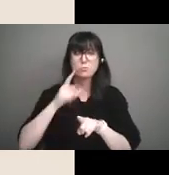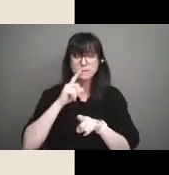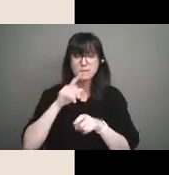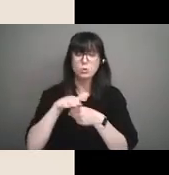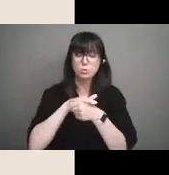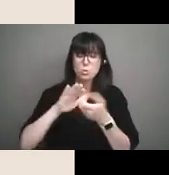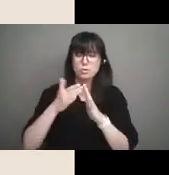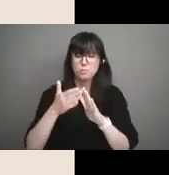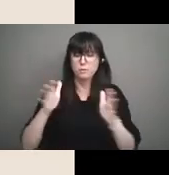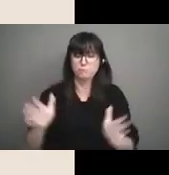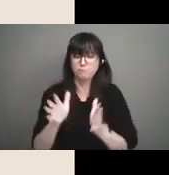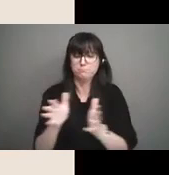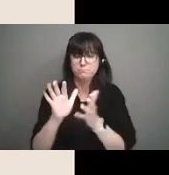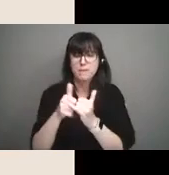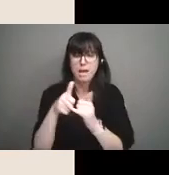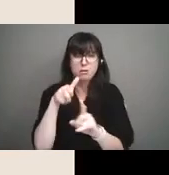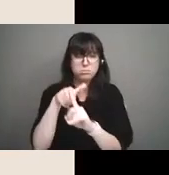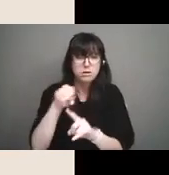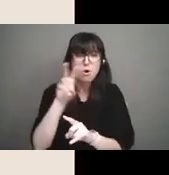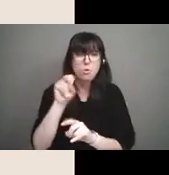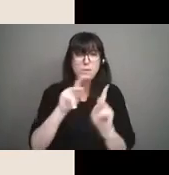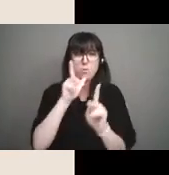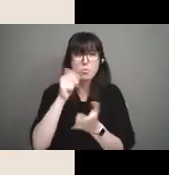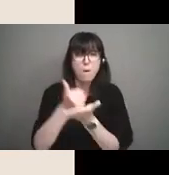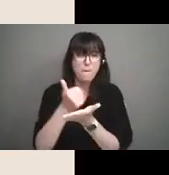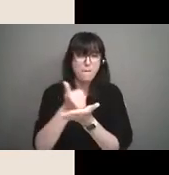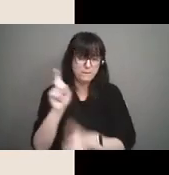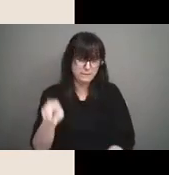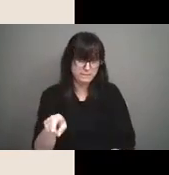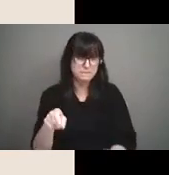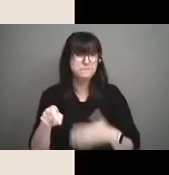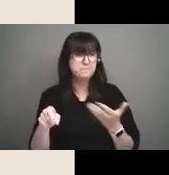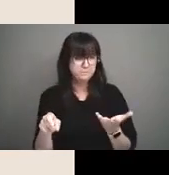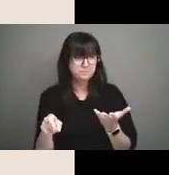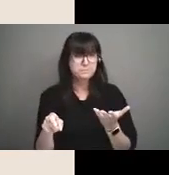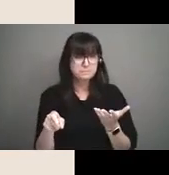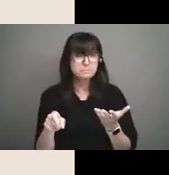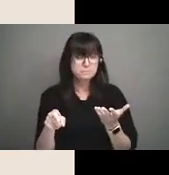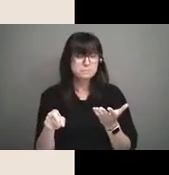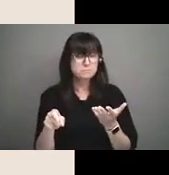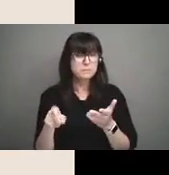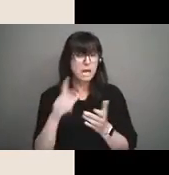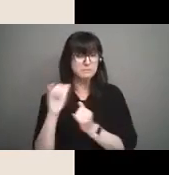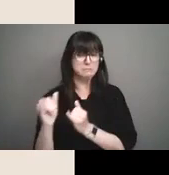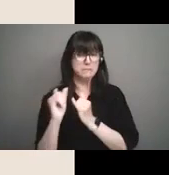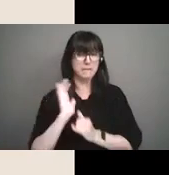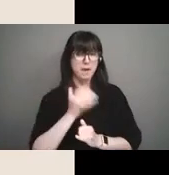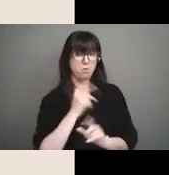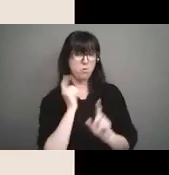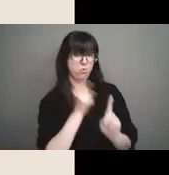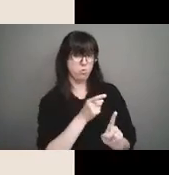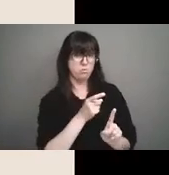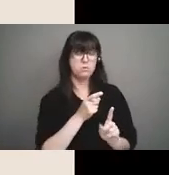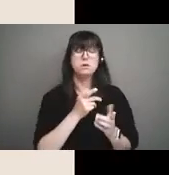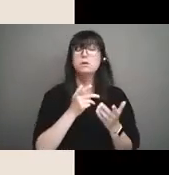its own people in need of help. And that rang true to what we were attempting to do as well. So some of the